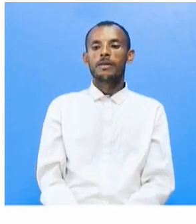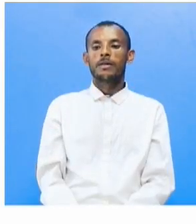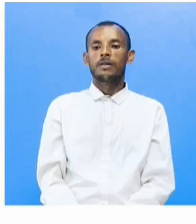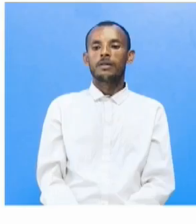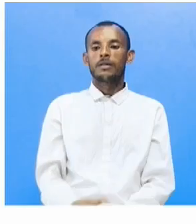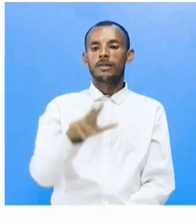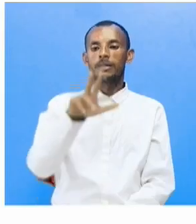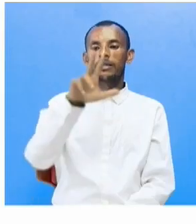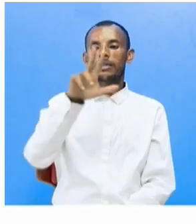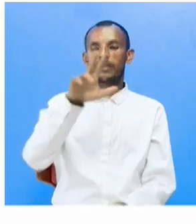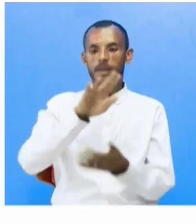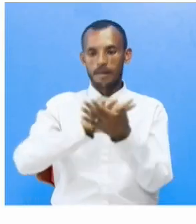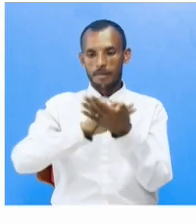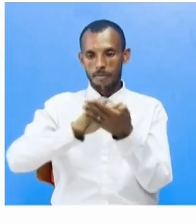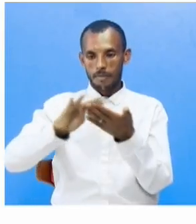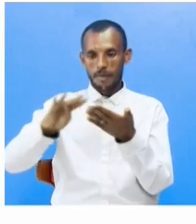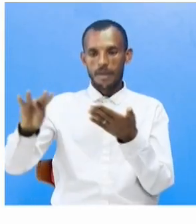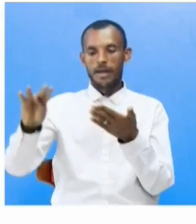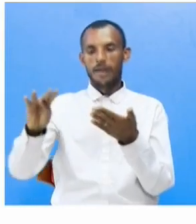3 million